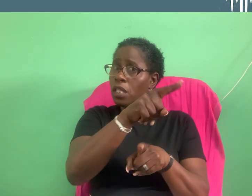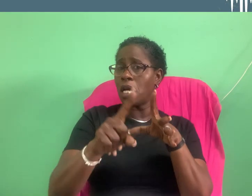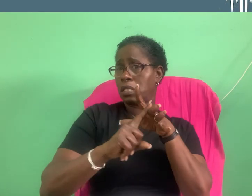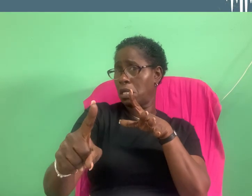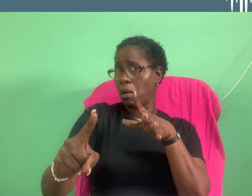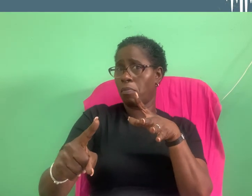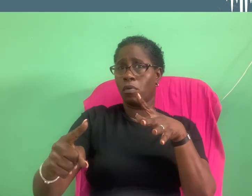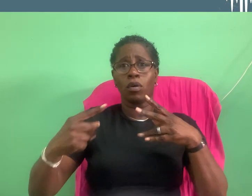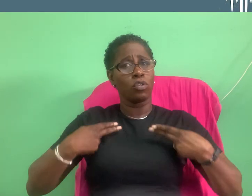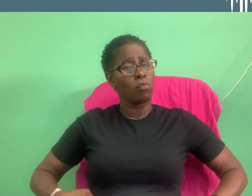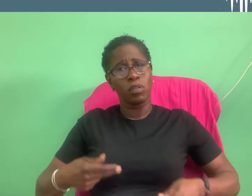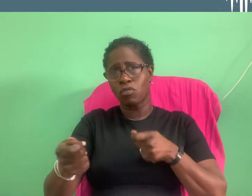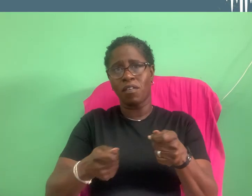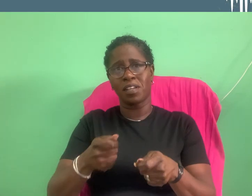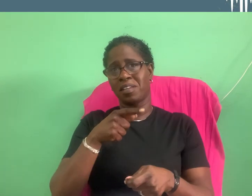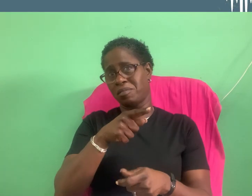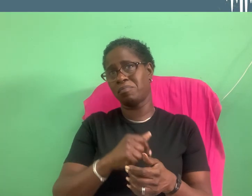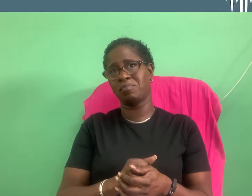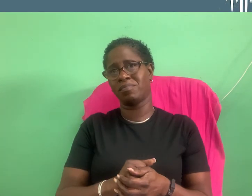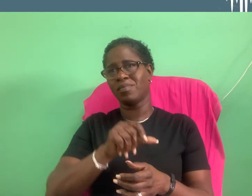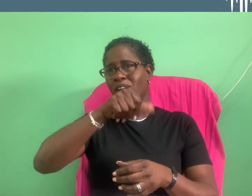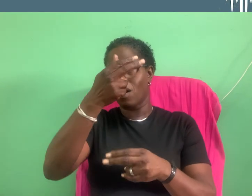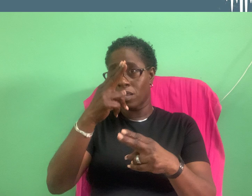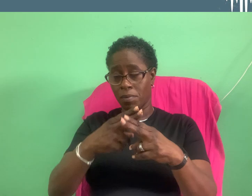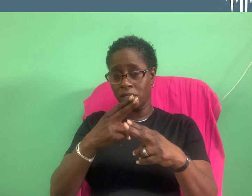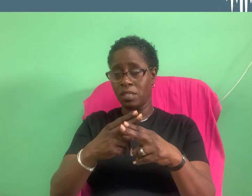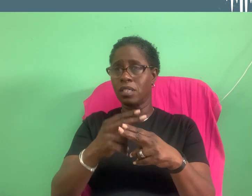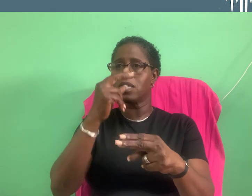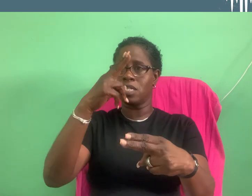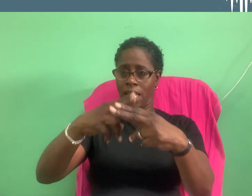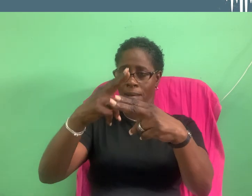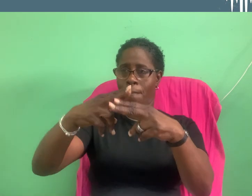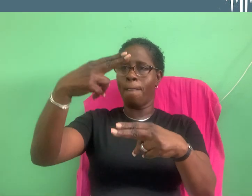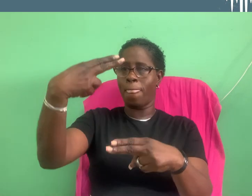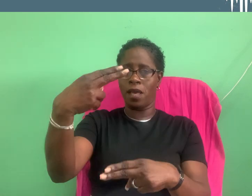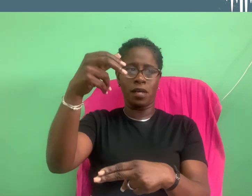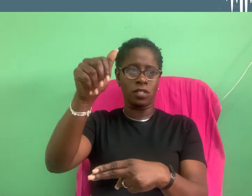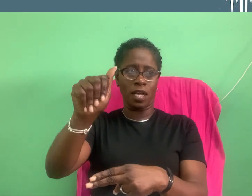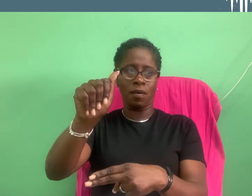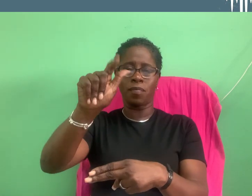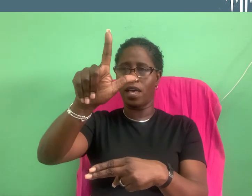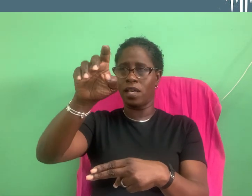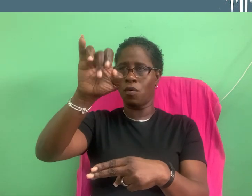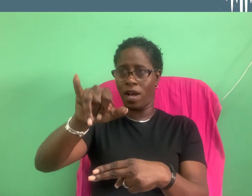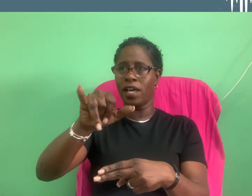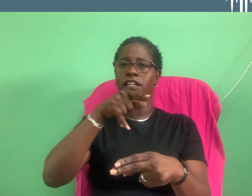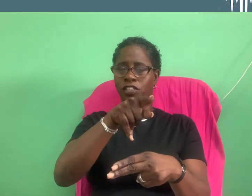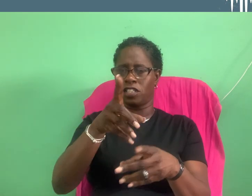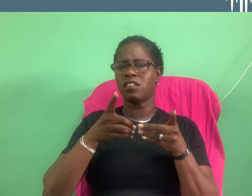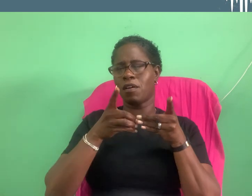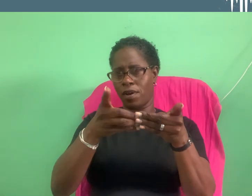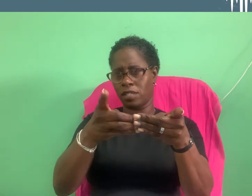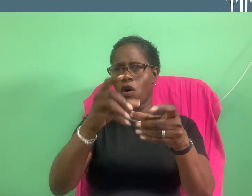human trafficking. Thank you. Hi, my name is Haley Patterson, and I am the Director of Austin Programs here in